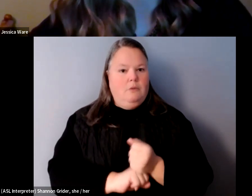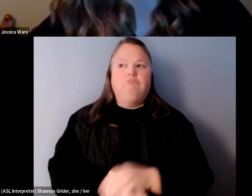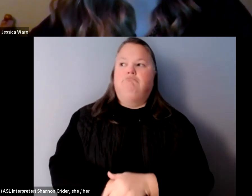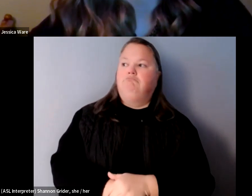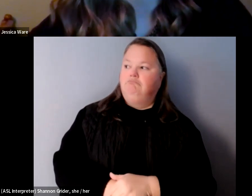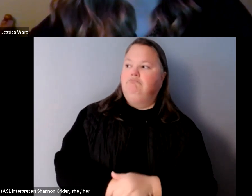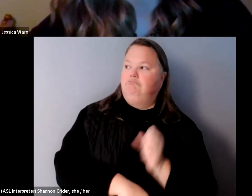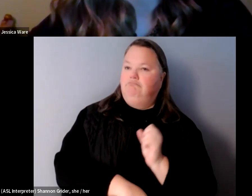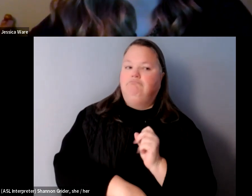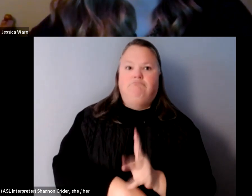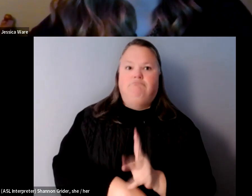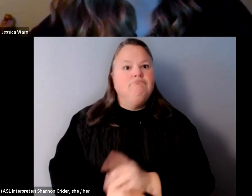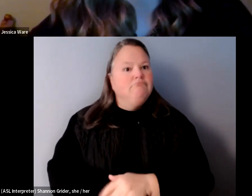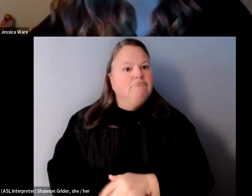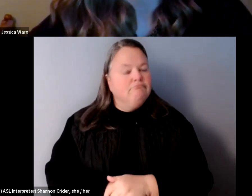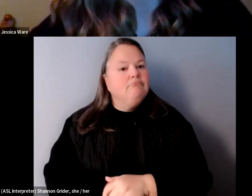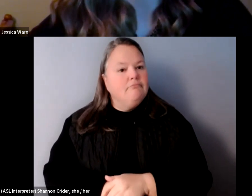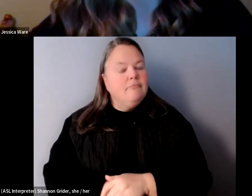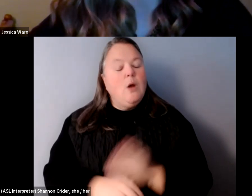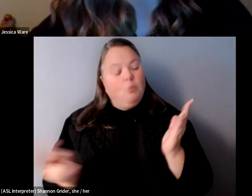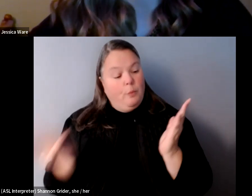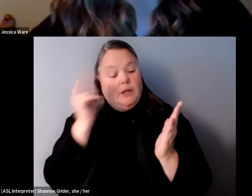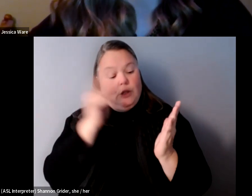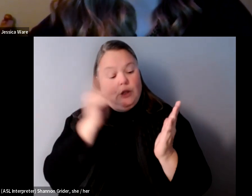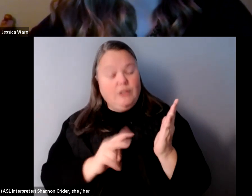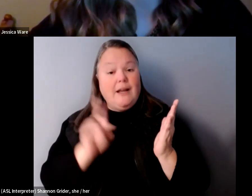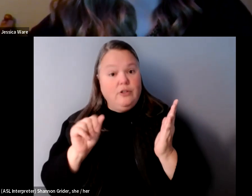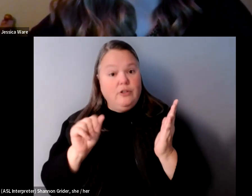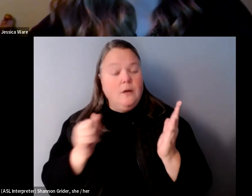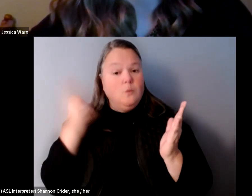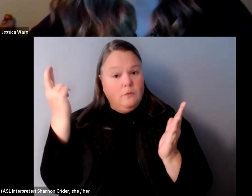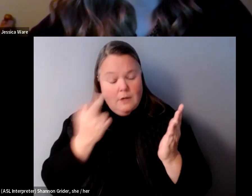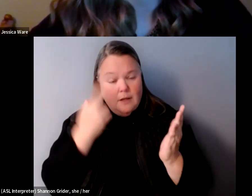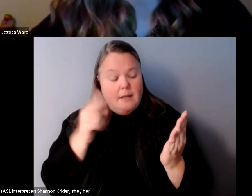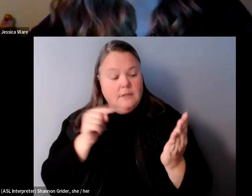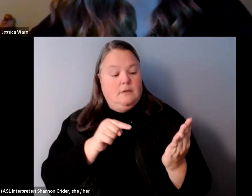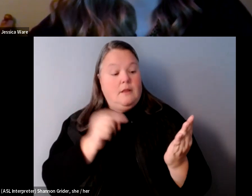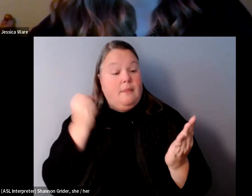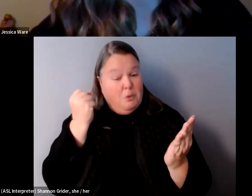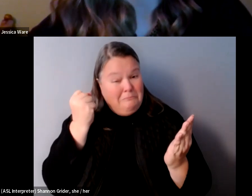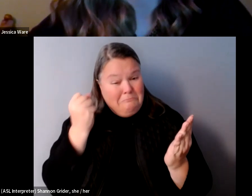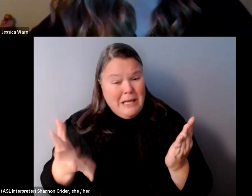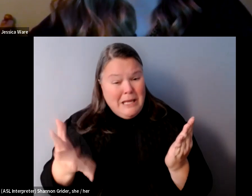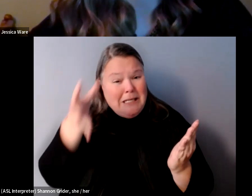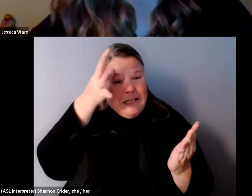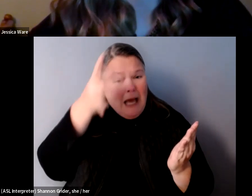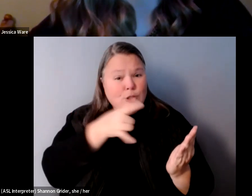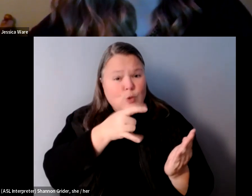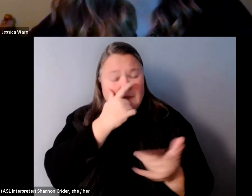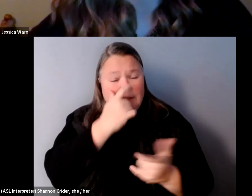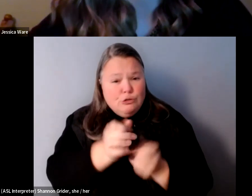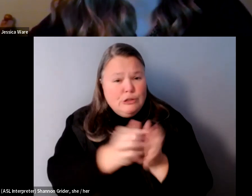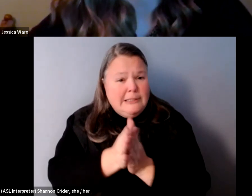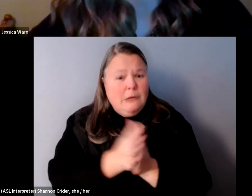But in looking at our data, what we discovered was many dads are very interested in providing